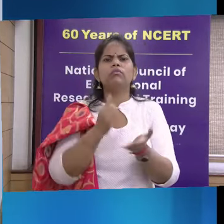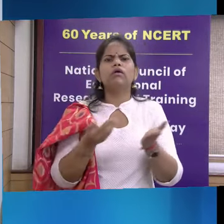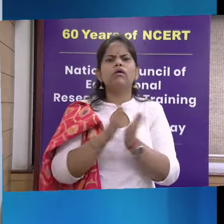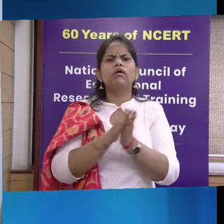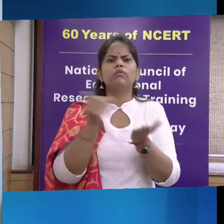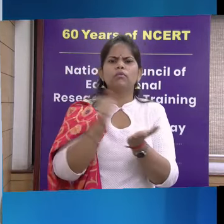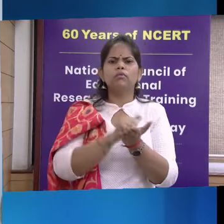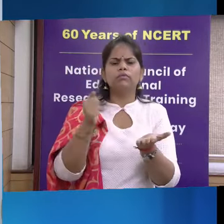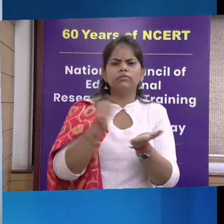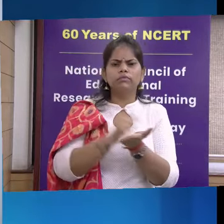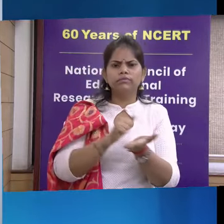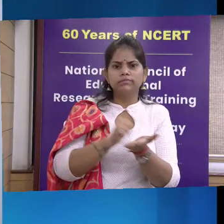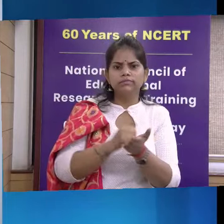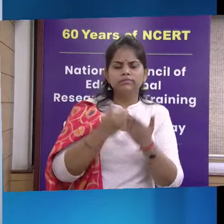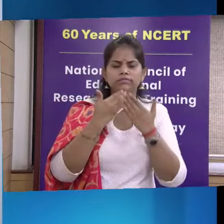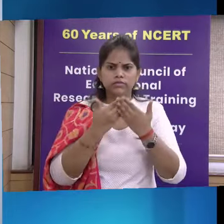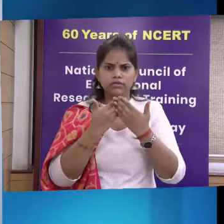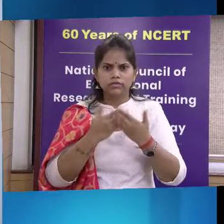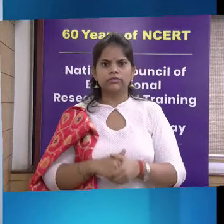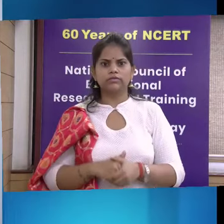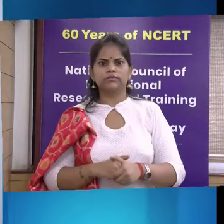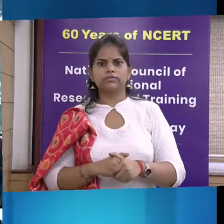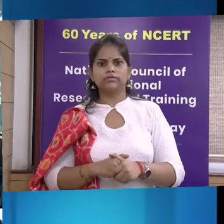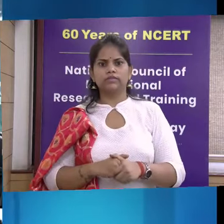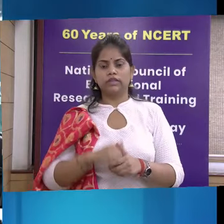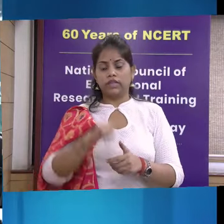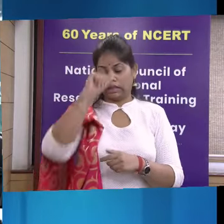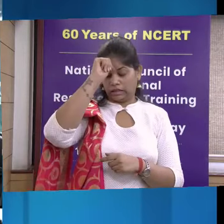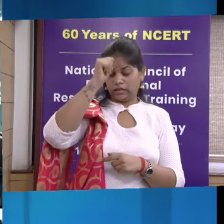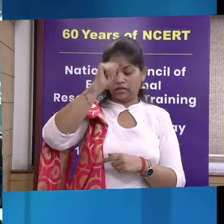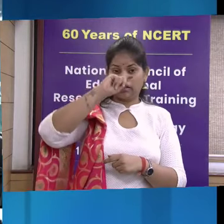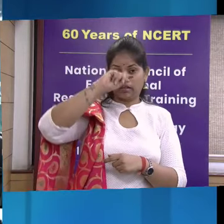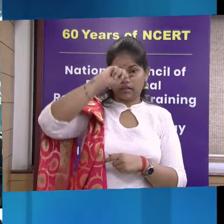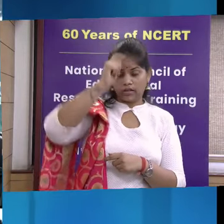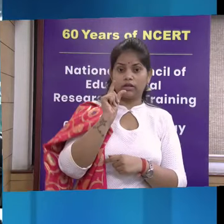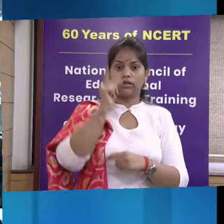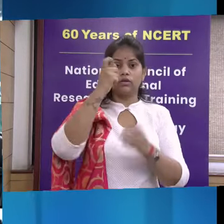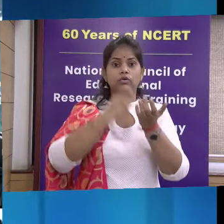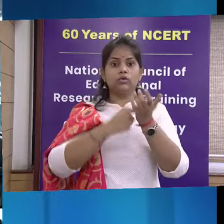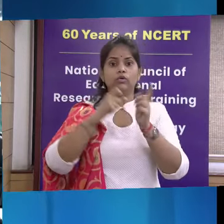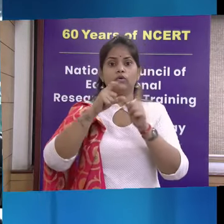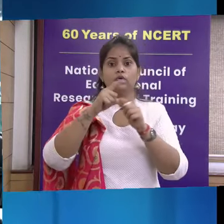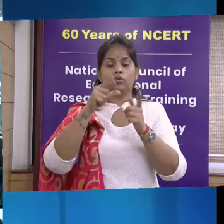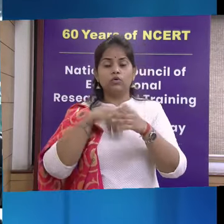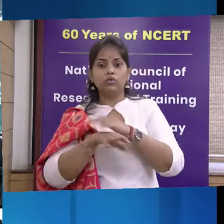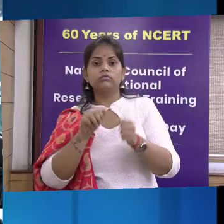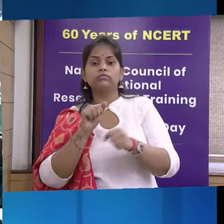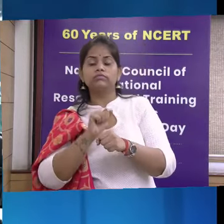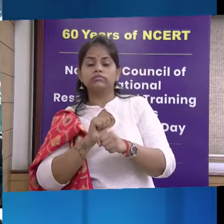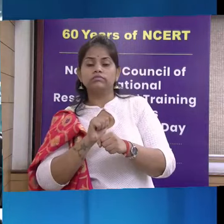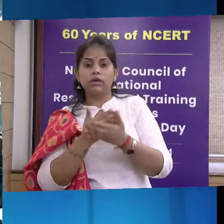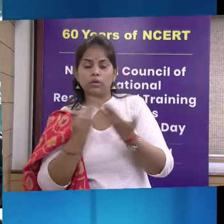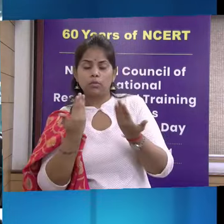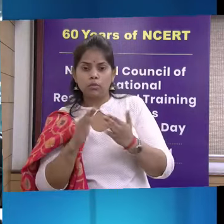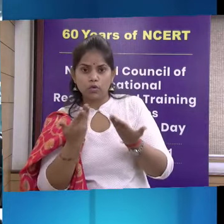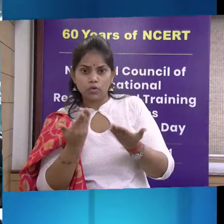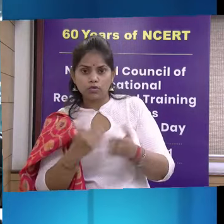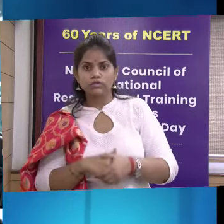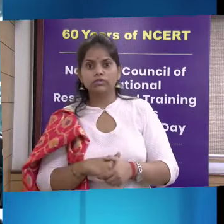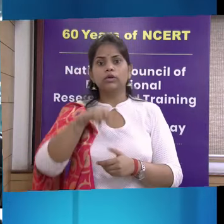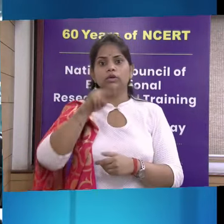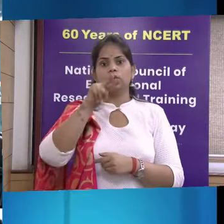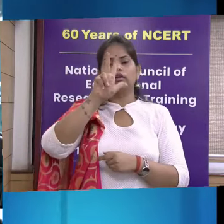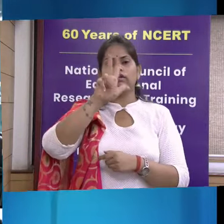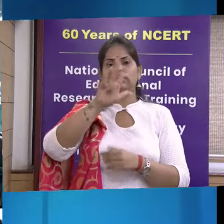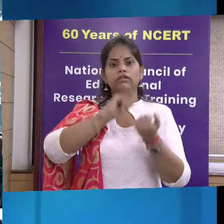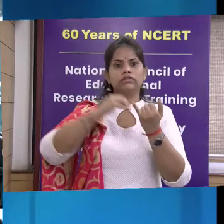subjects, areas in Hindi, Urdu, and English. 28 states, UTs